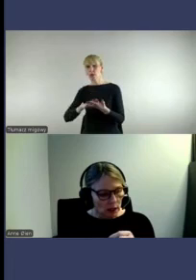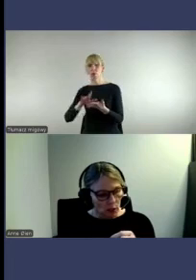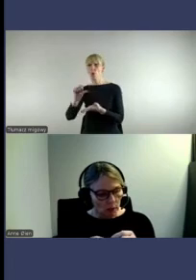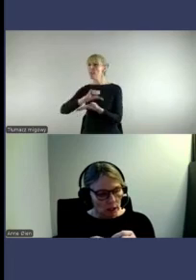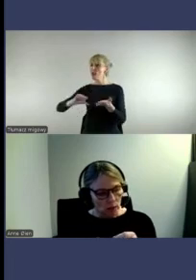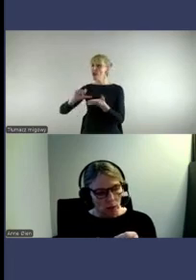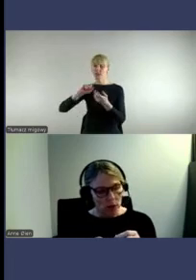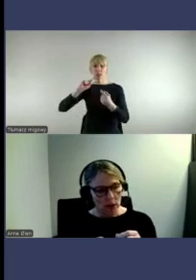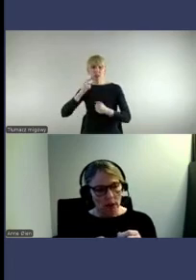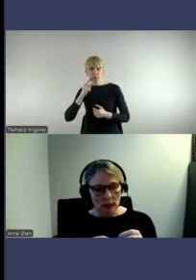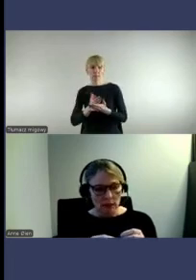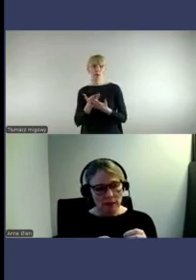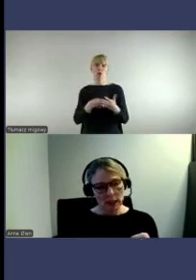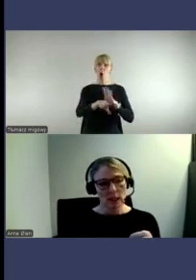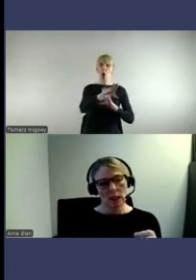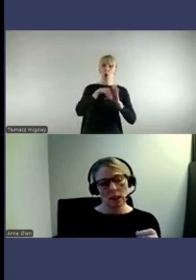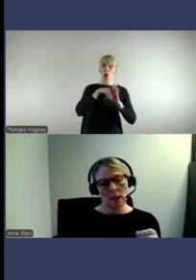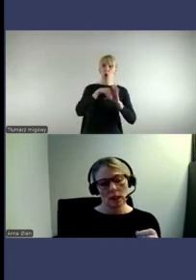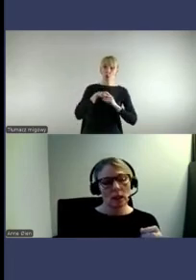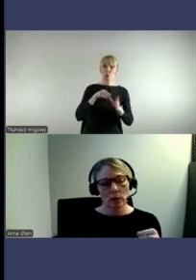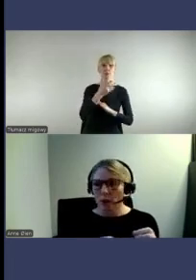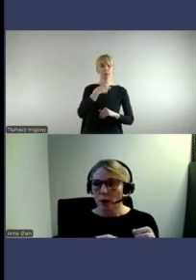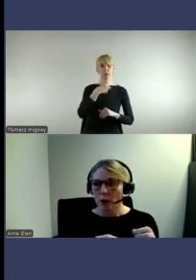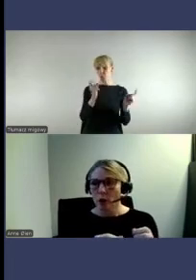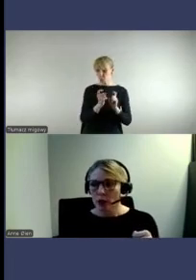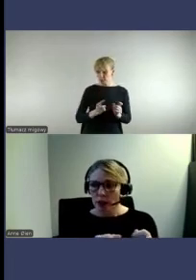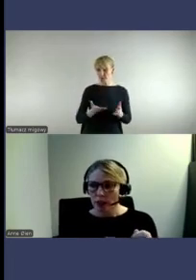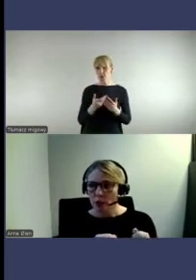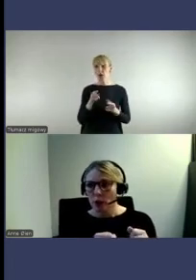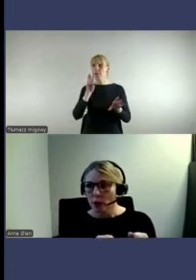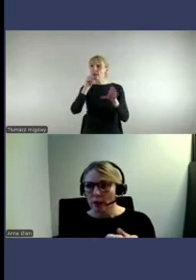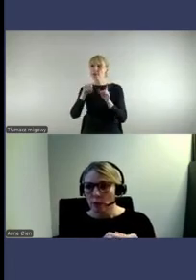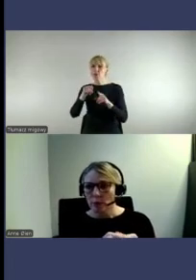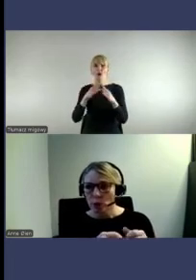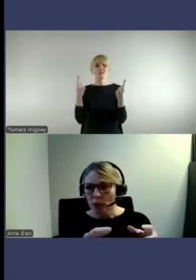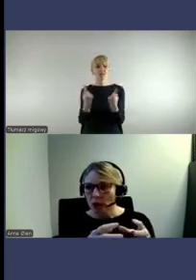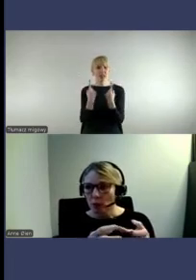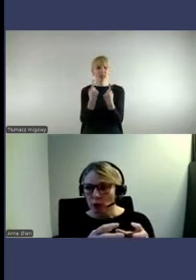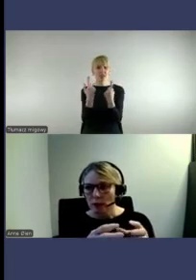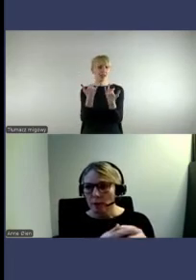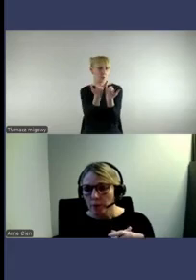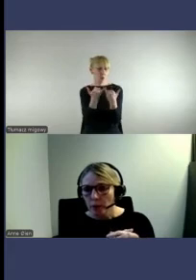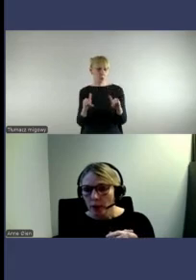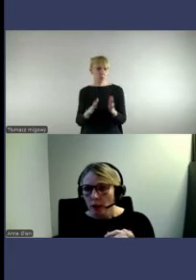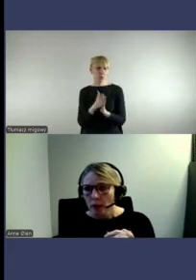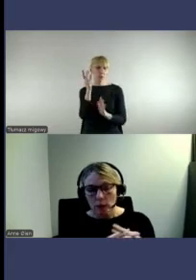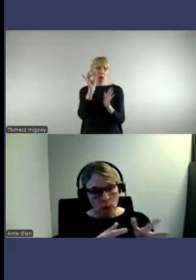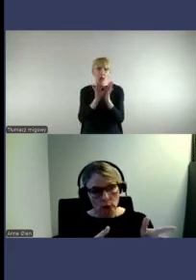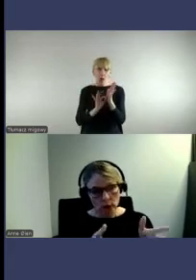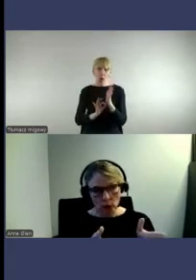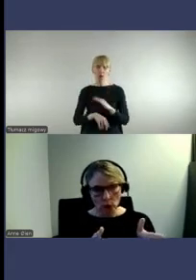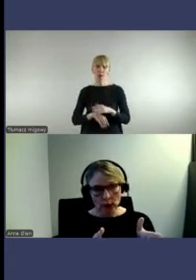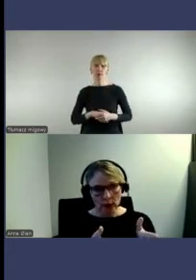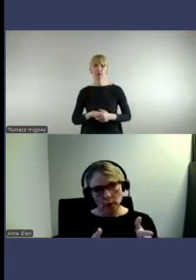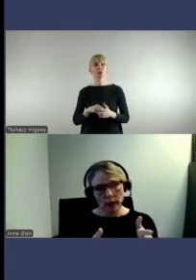key things that was mentioned was these events that reoccur, which are actually a strong arena for bringing people together, and also